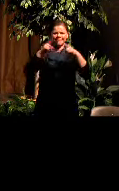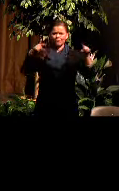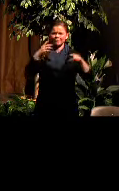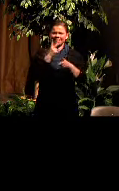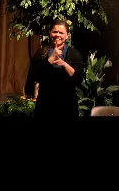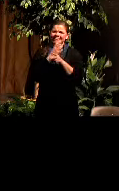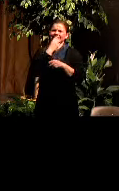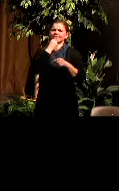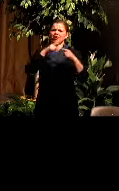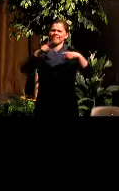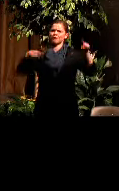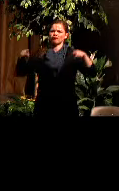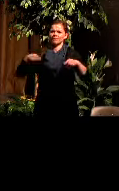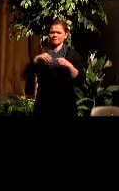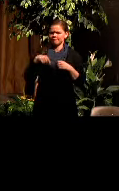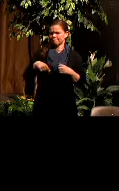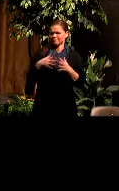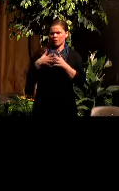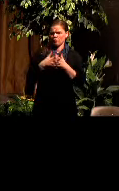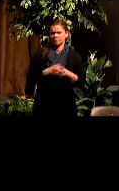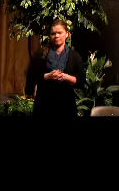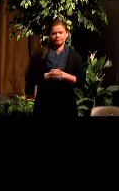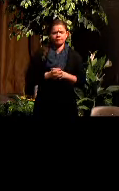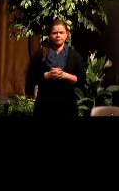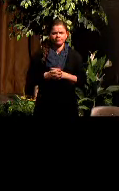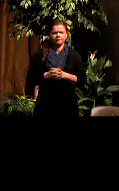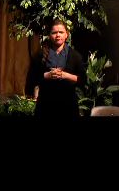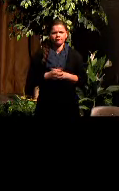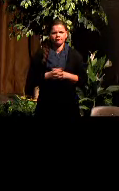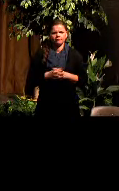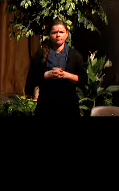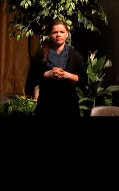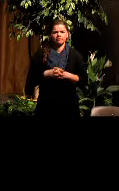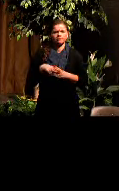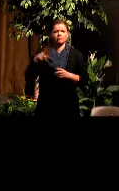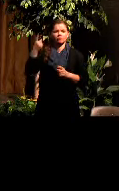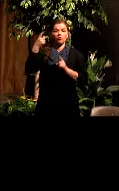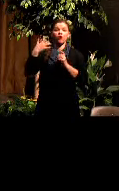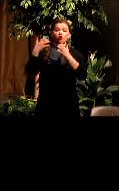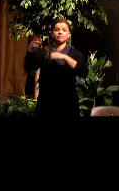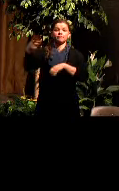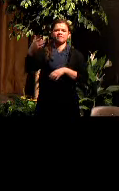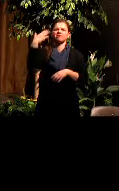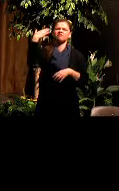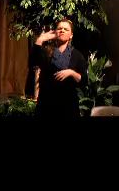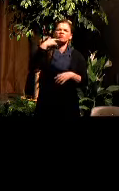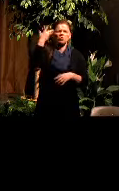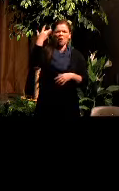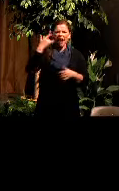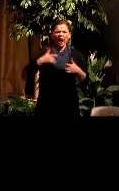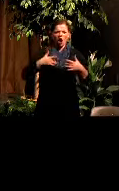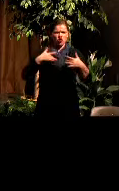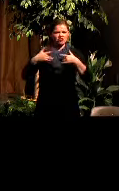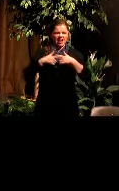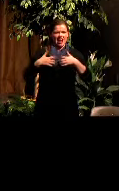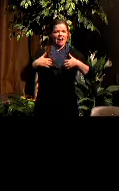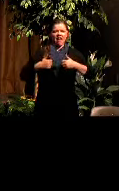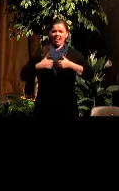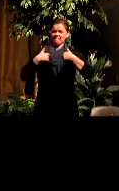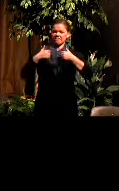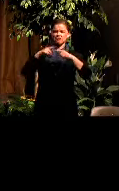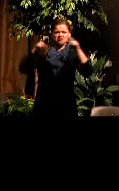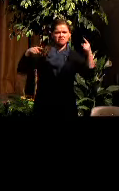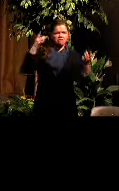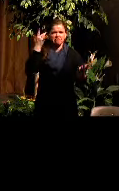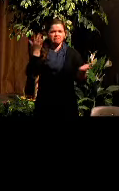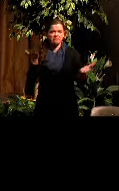says, why should you care about biodiversity? Well, if you care about clean air, if you care about clean water, if you care about